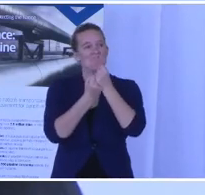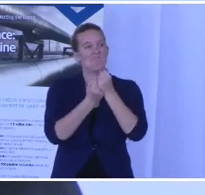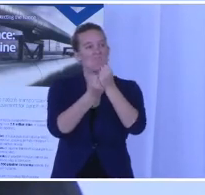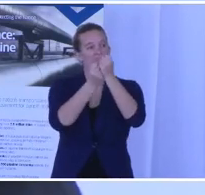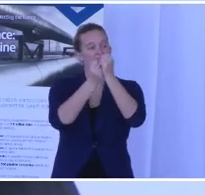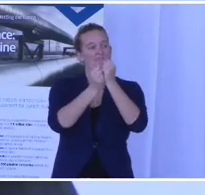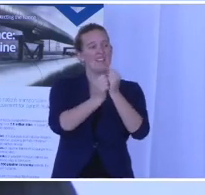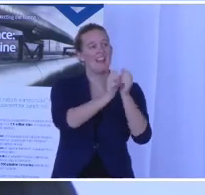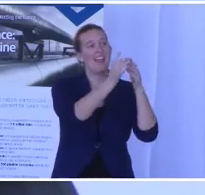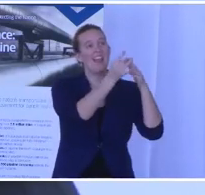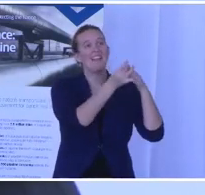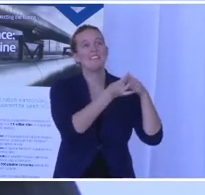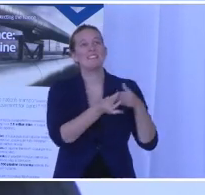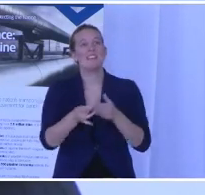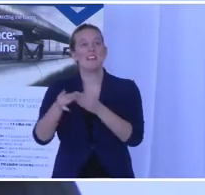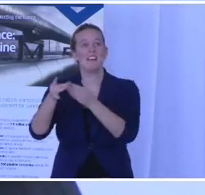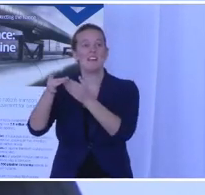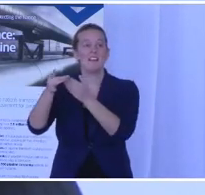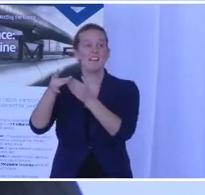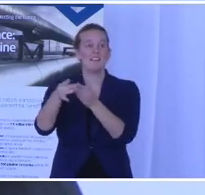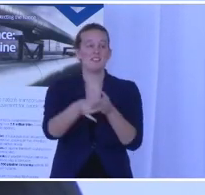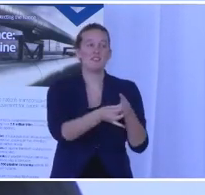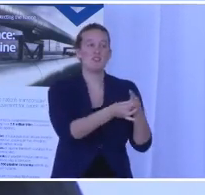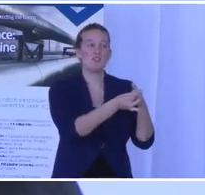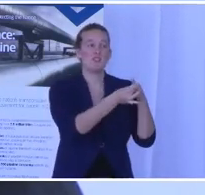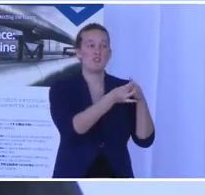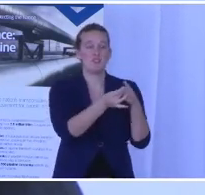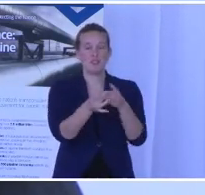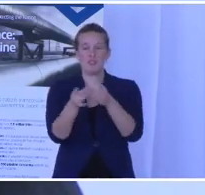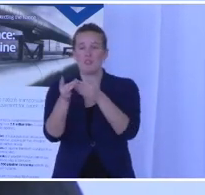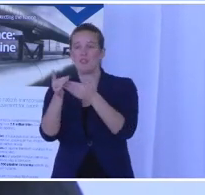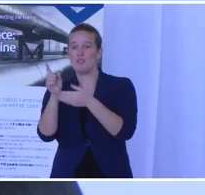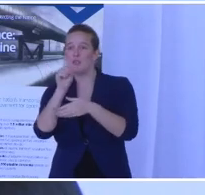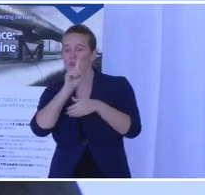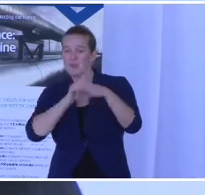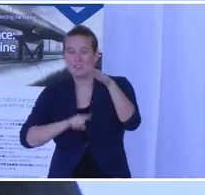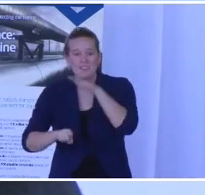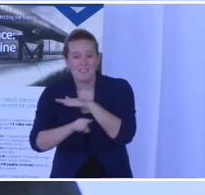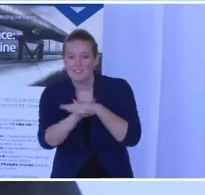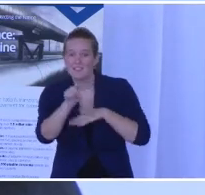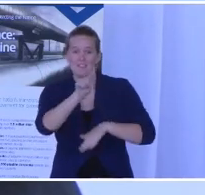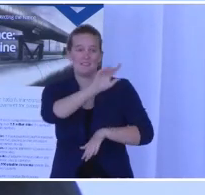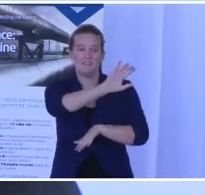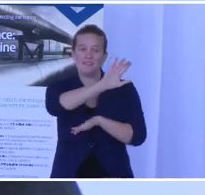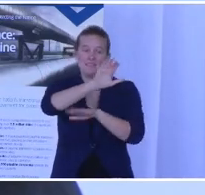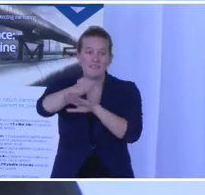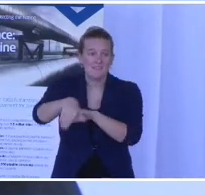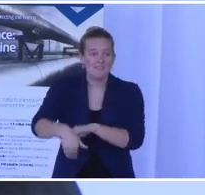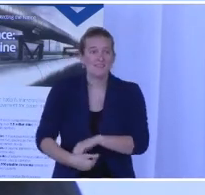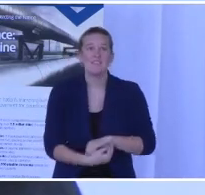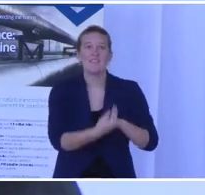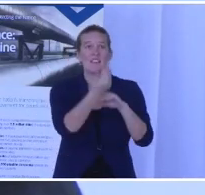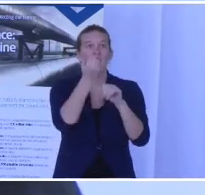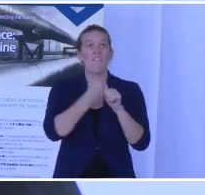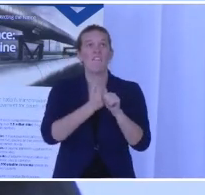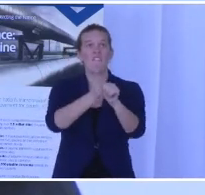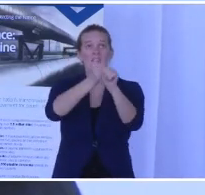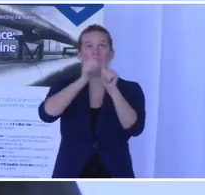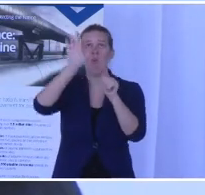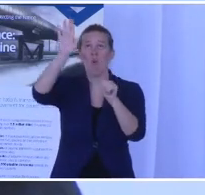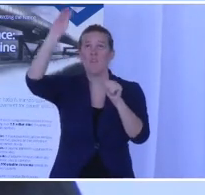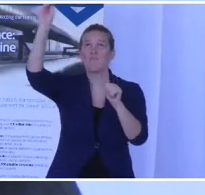her and guide her through the night with the